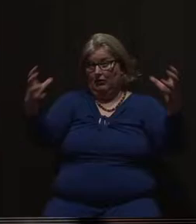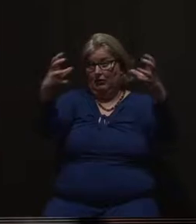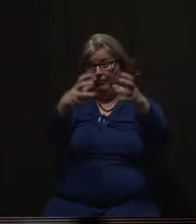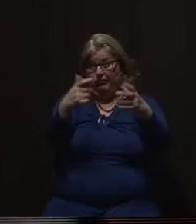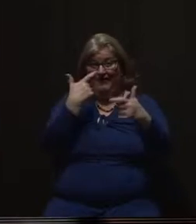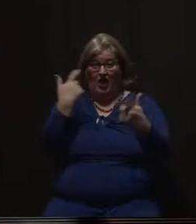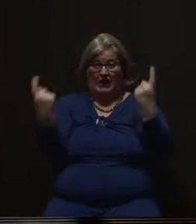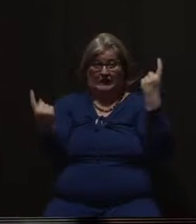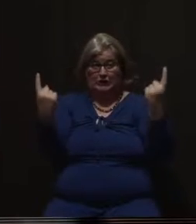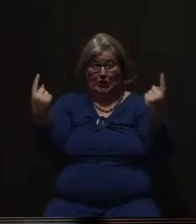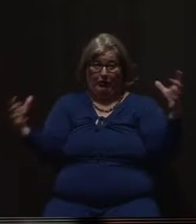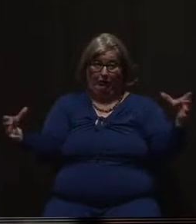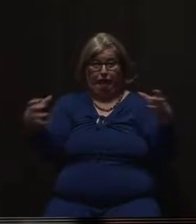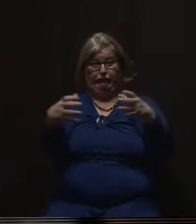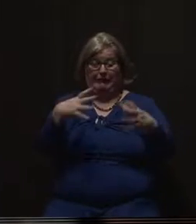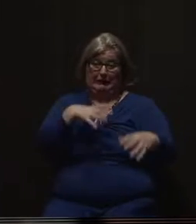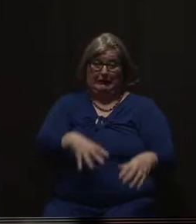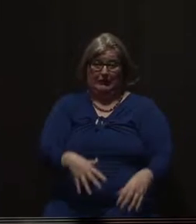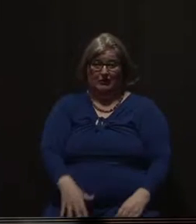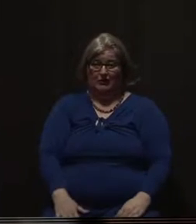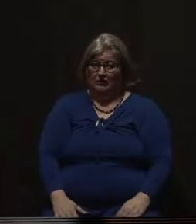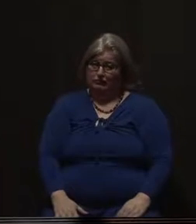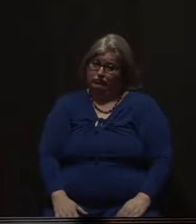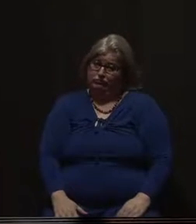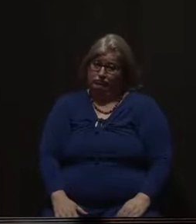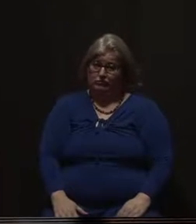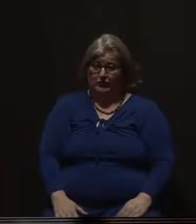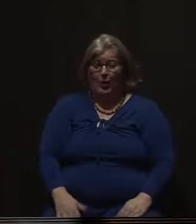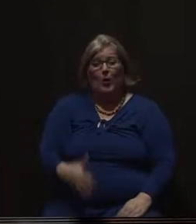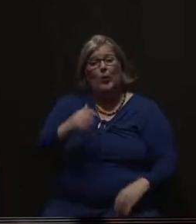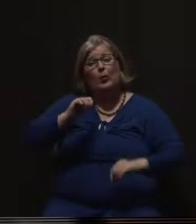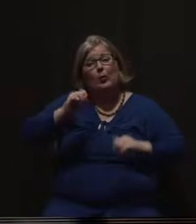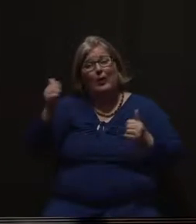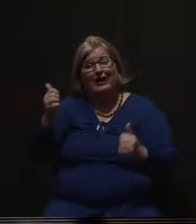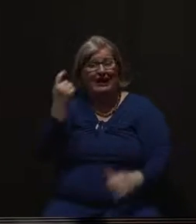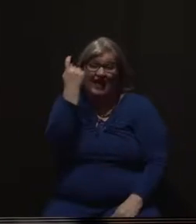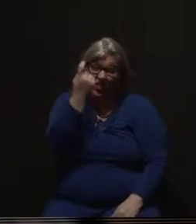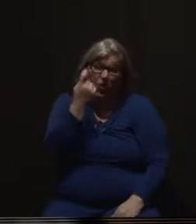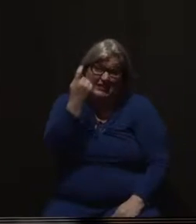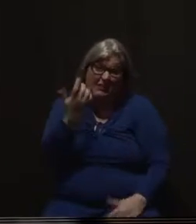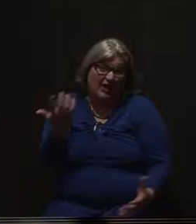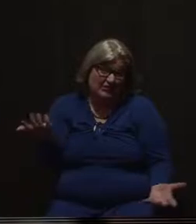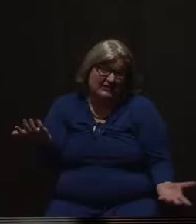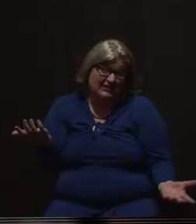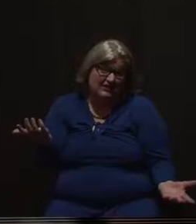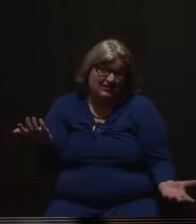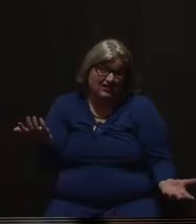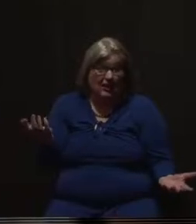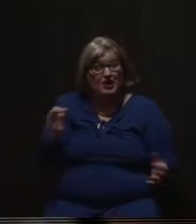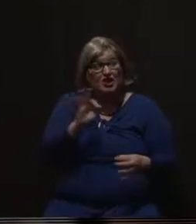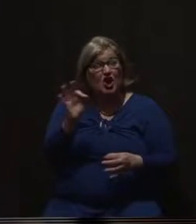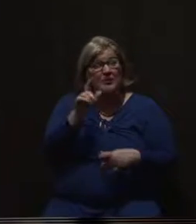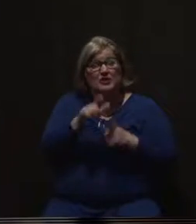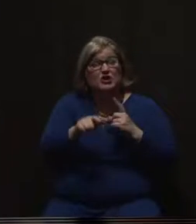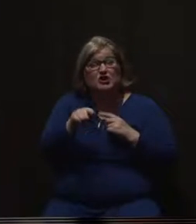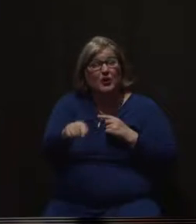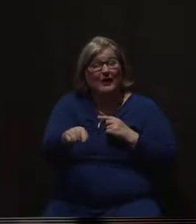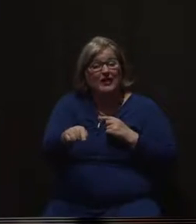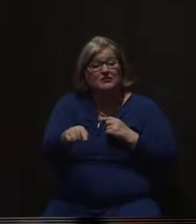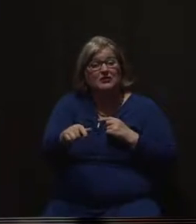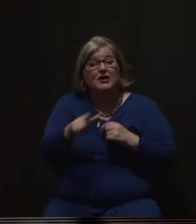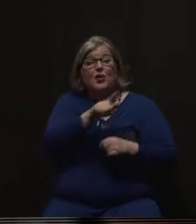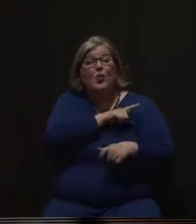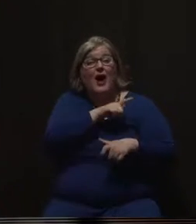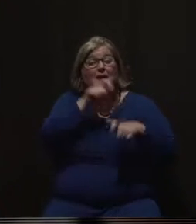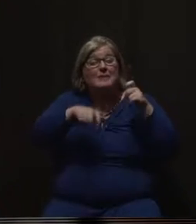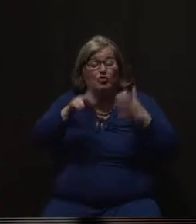what I love about Erich Fromm is that he thought about it at the time, and basically nobody was really doing it, which is probably why he still read so much for